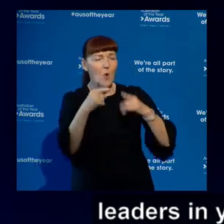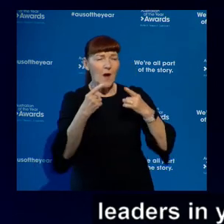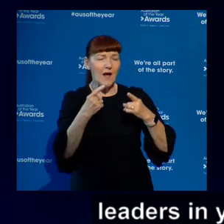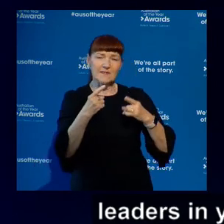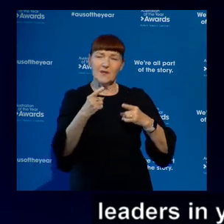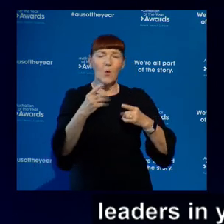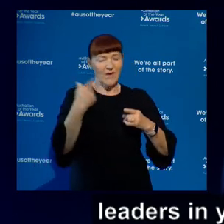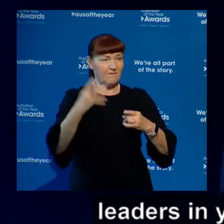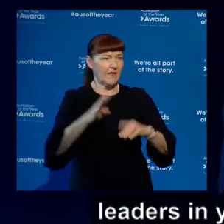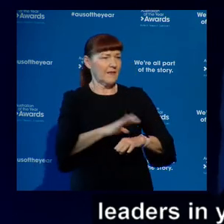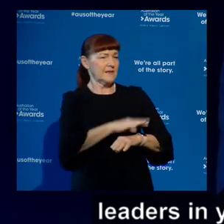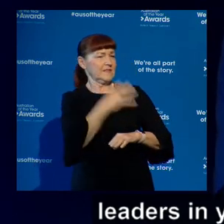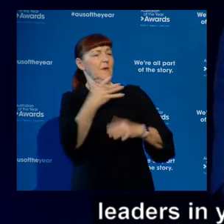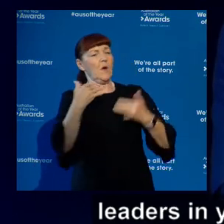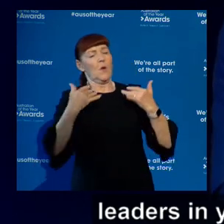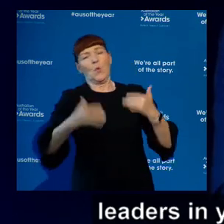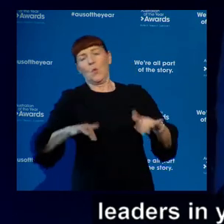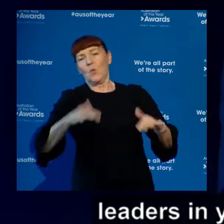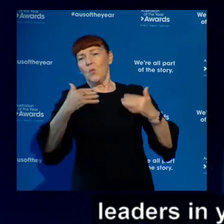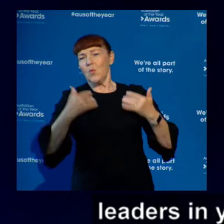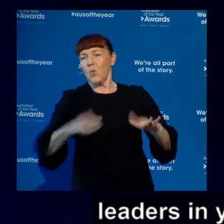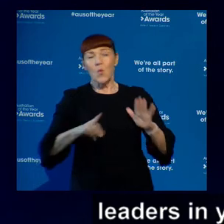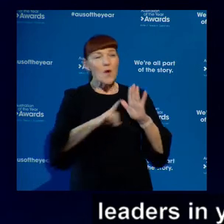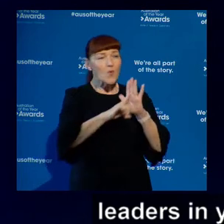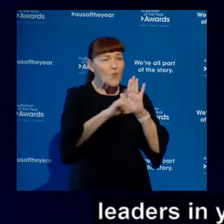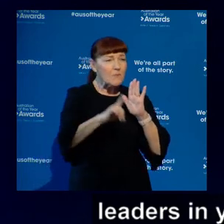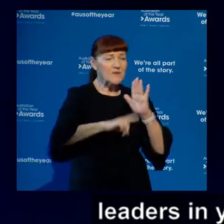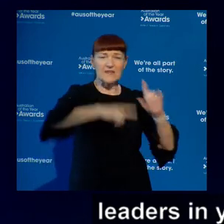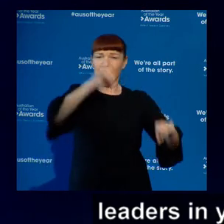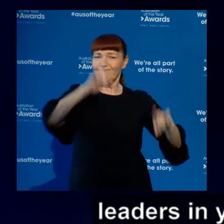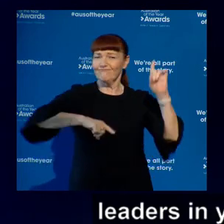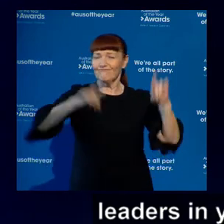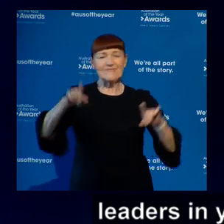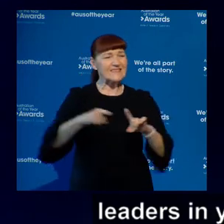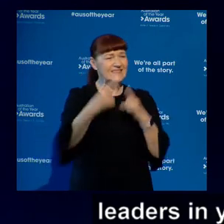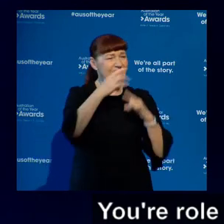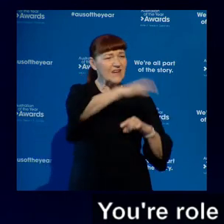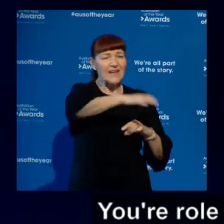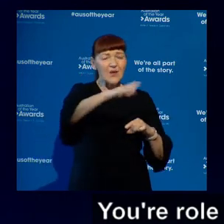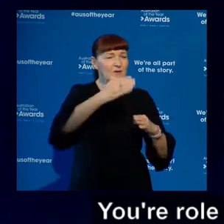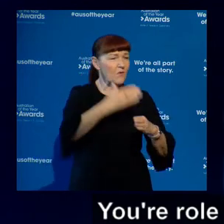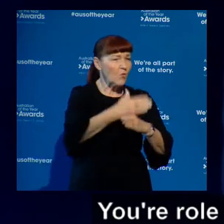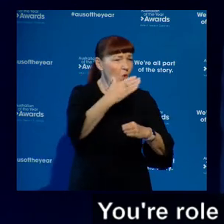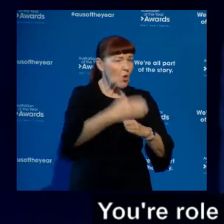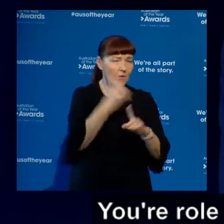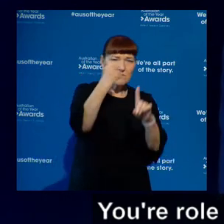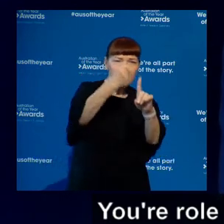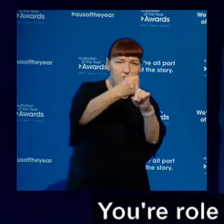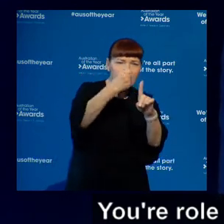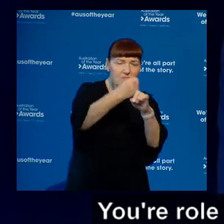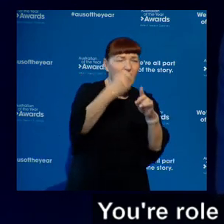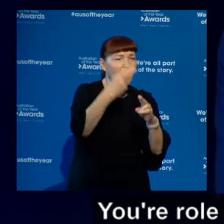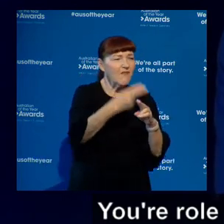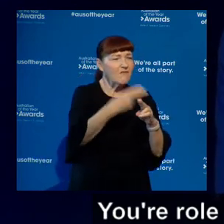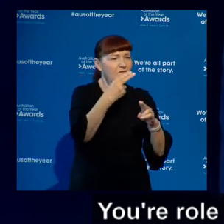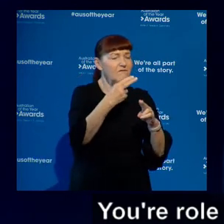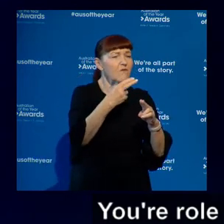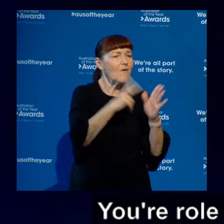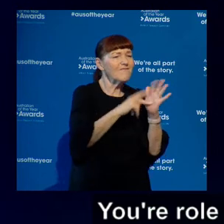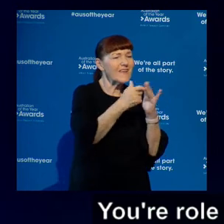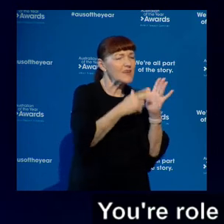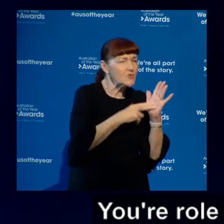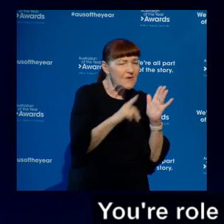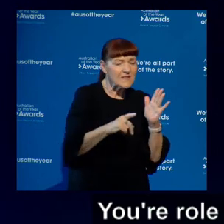all. You represent such a diverse range of endeavours, advocates for veterans,